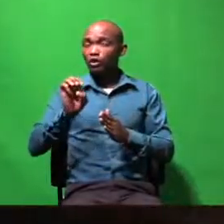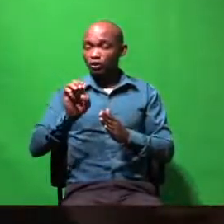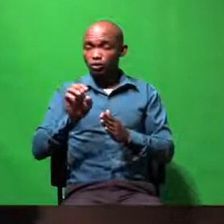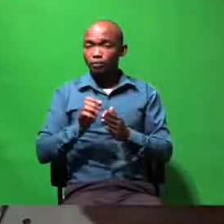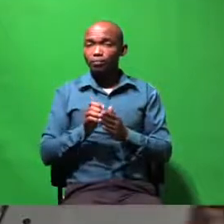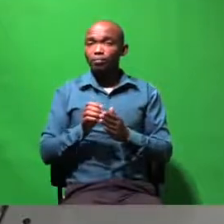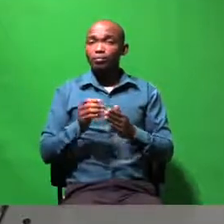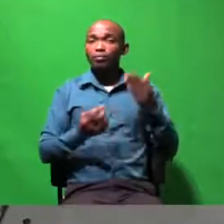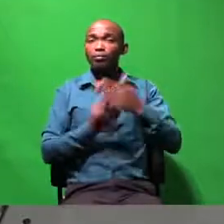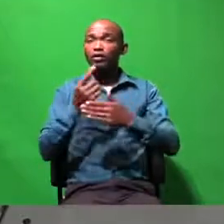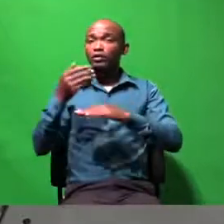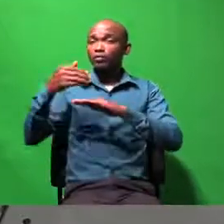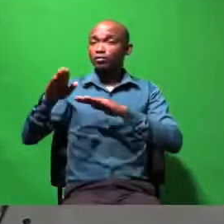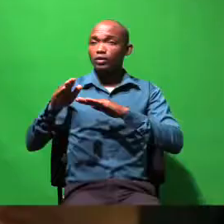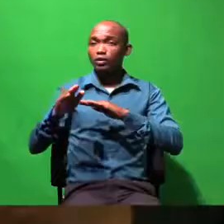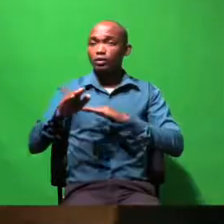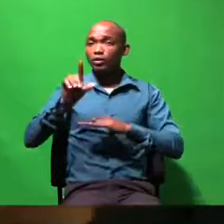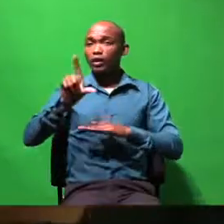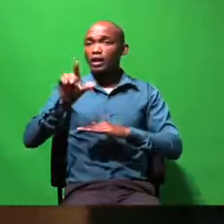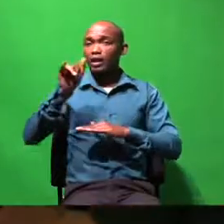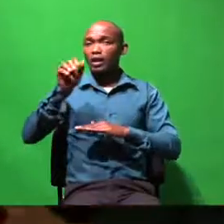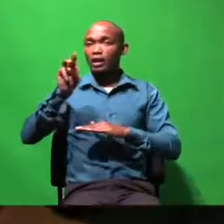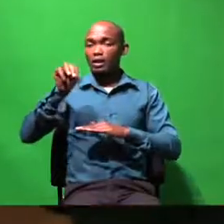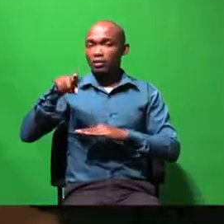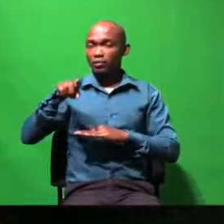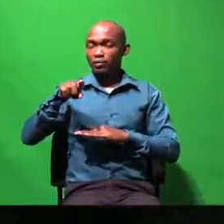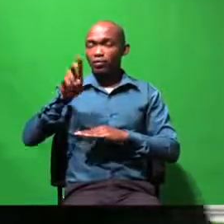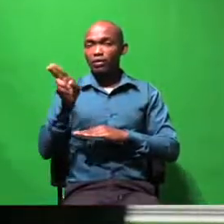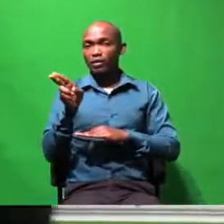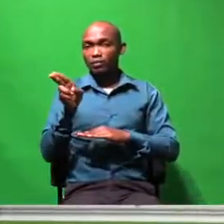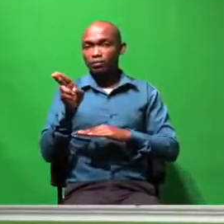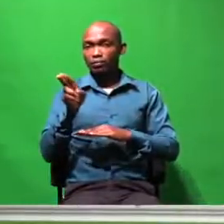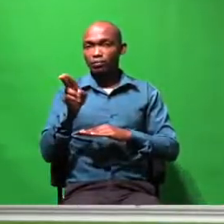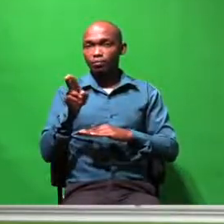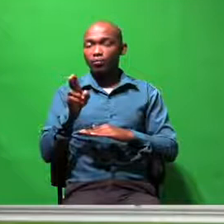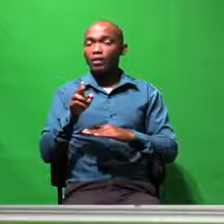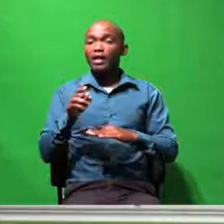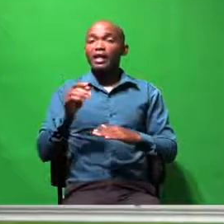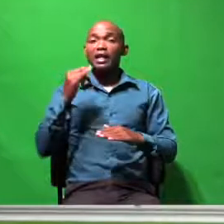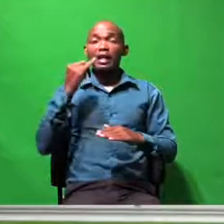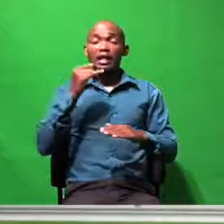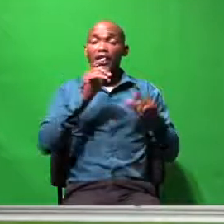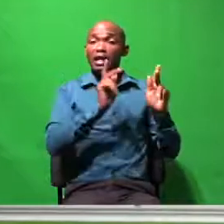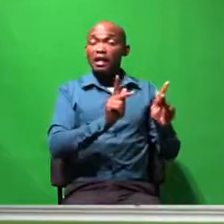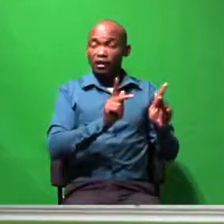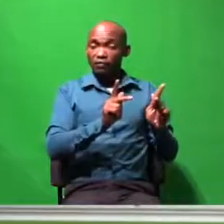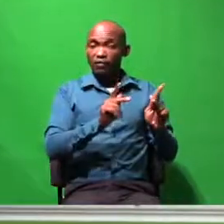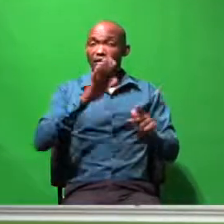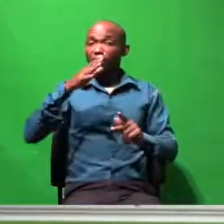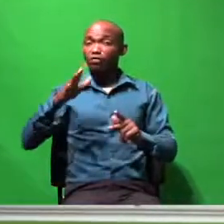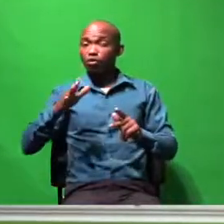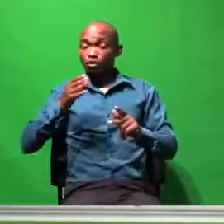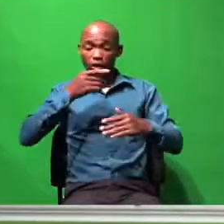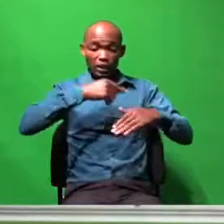diffuse to the lymph vessels. So now, if the fluid get